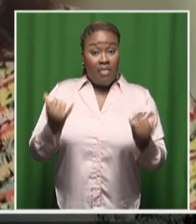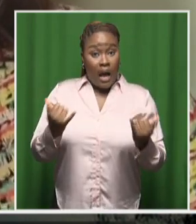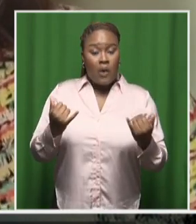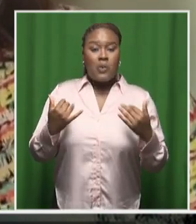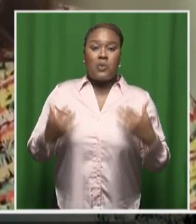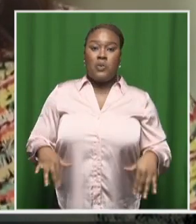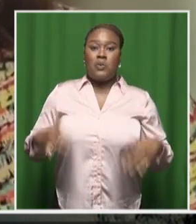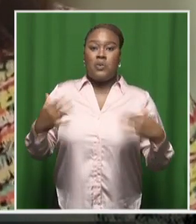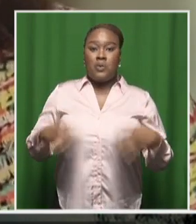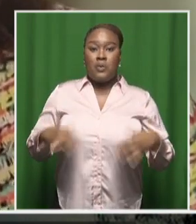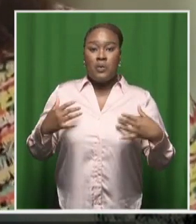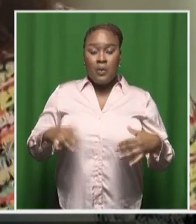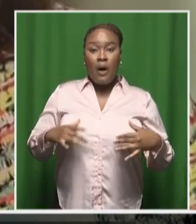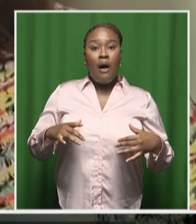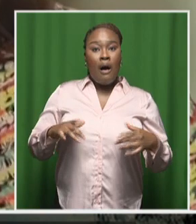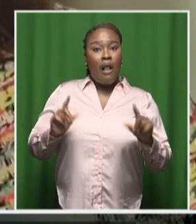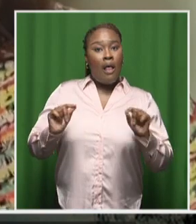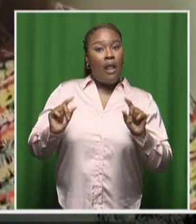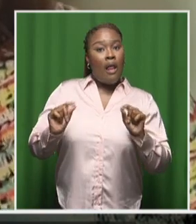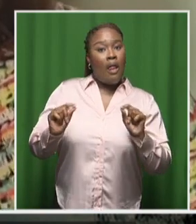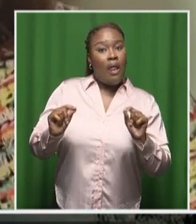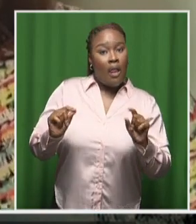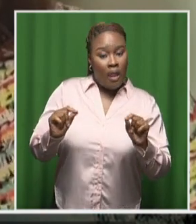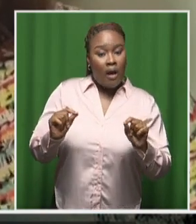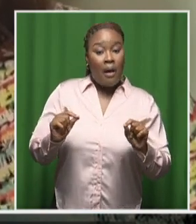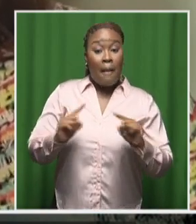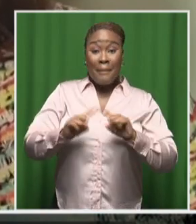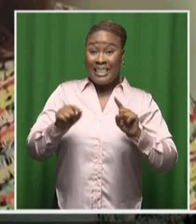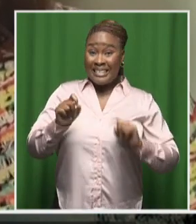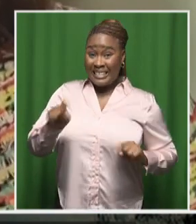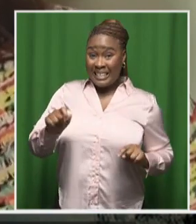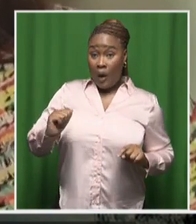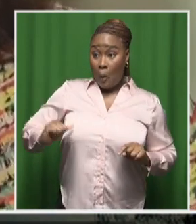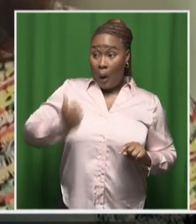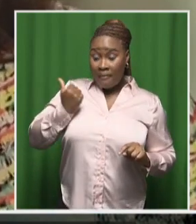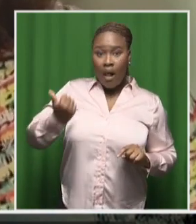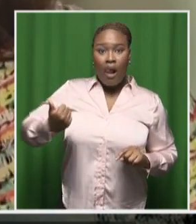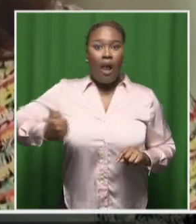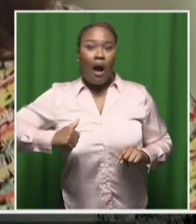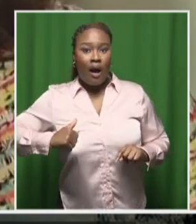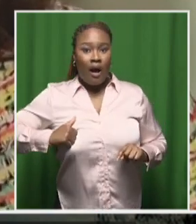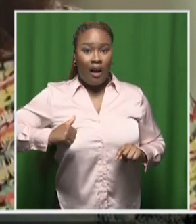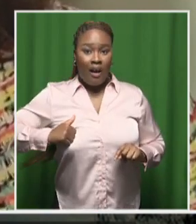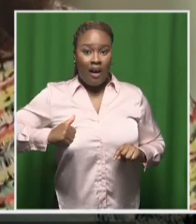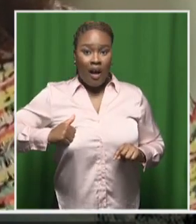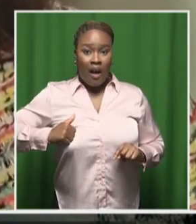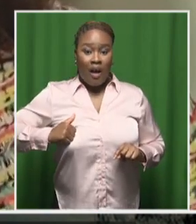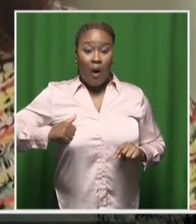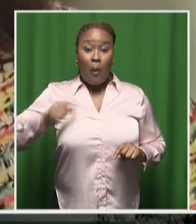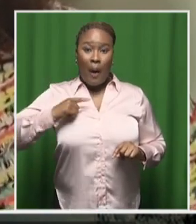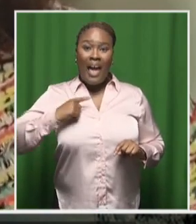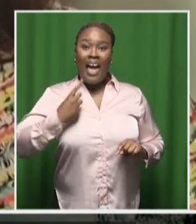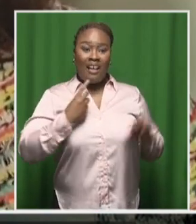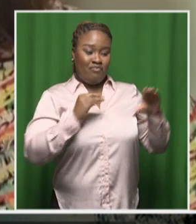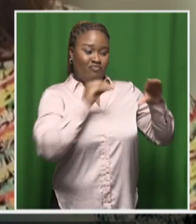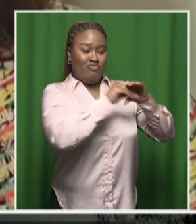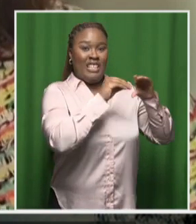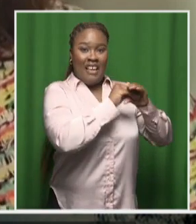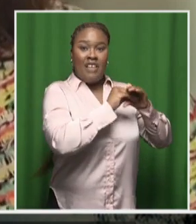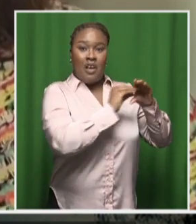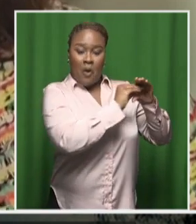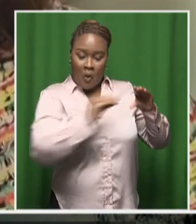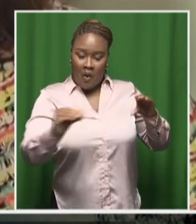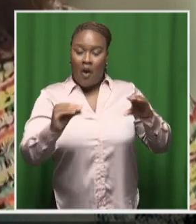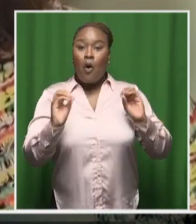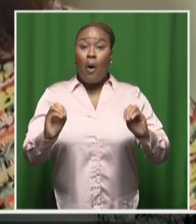a very big picture. But this particular wife was very lucky because there was something to tap into. But in a lot